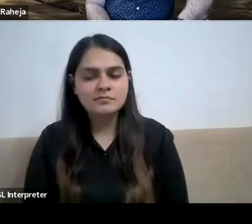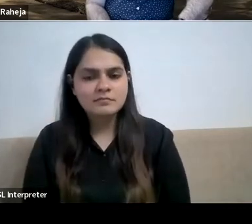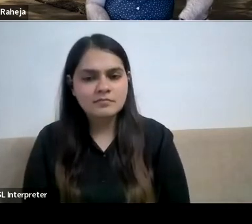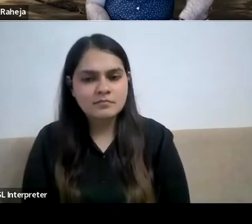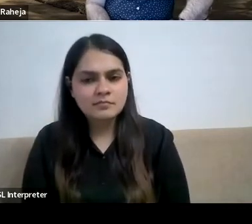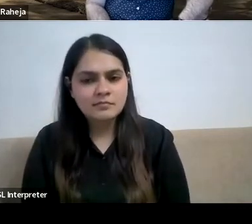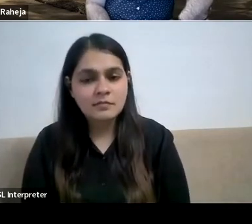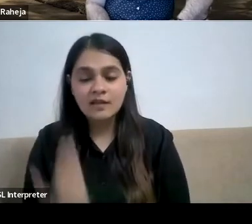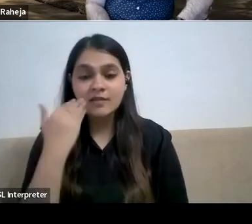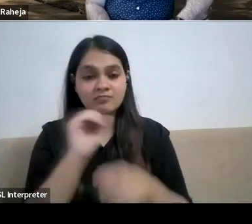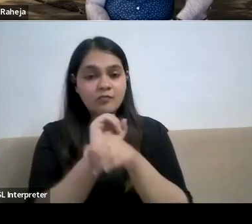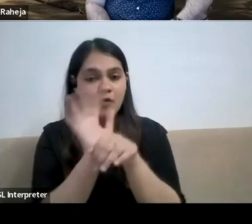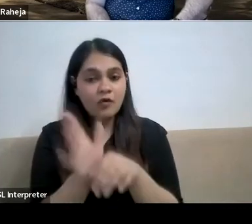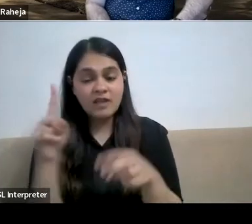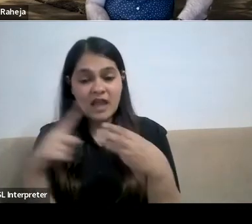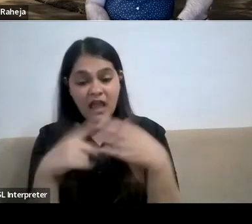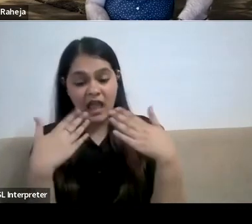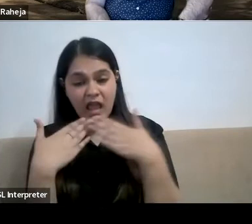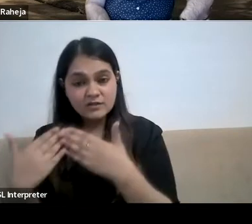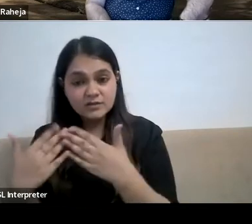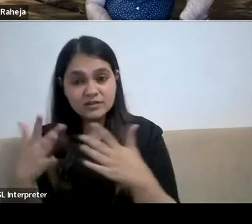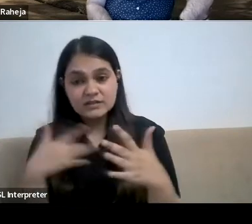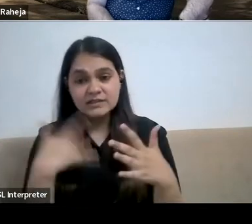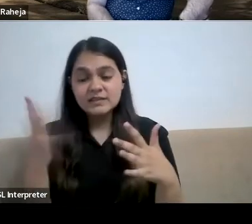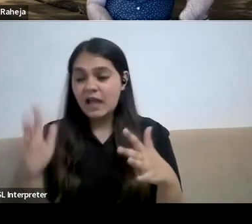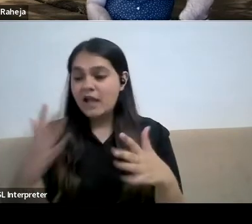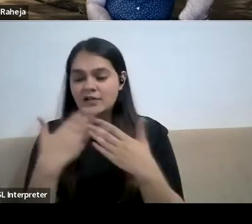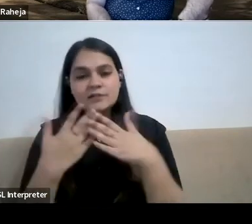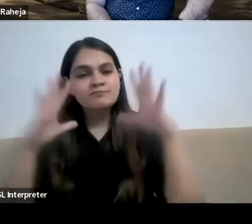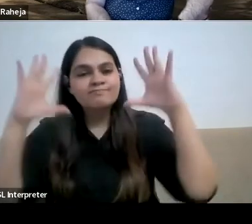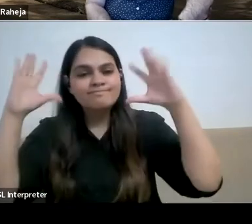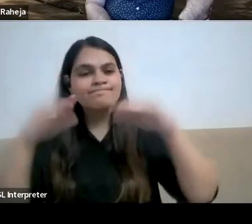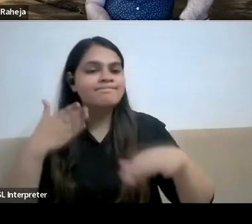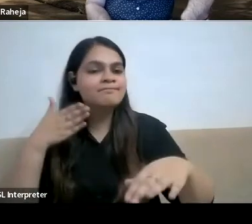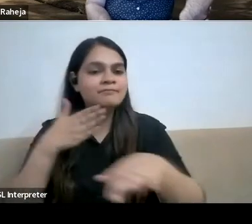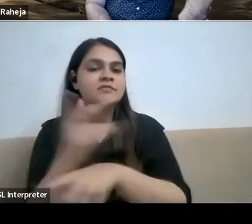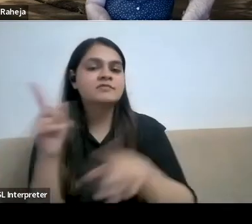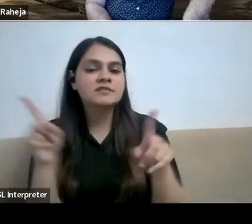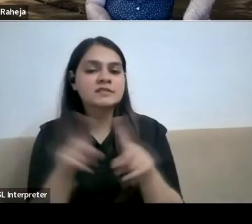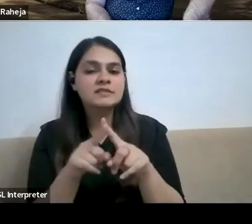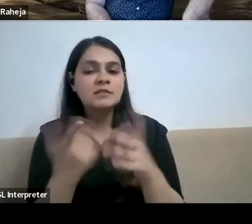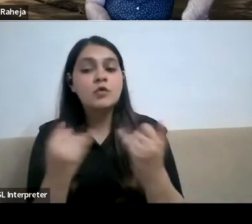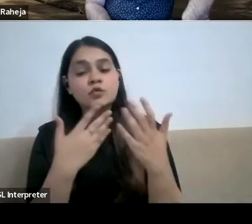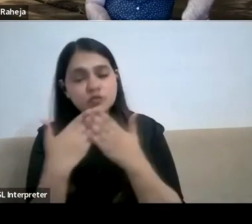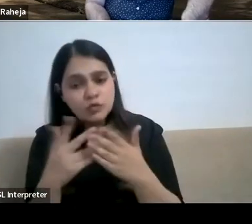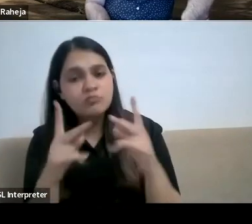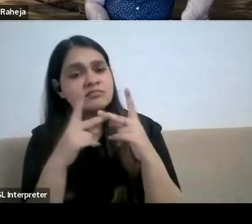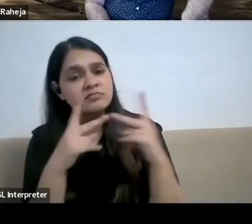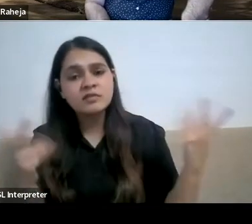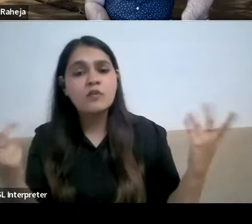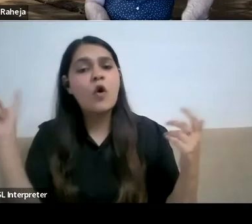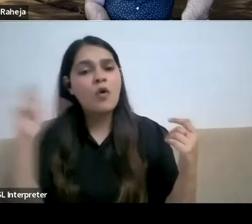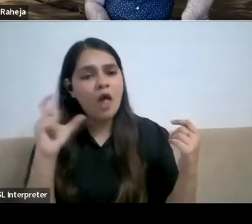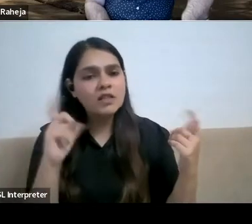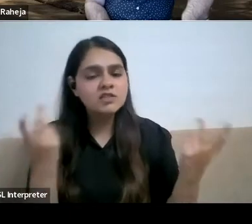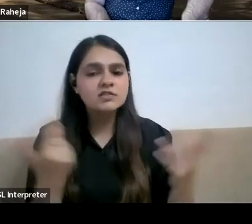Since COVID, education has actually been massively affected, not just schools, but also